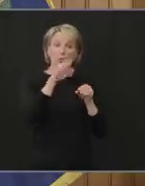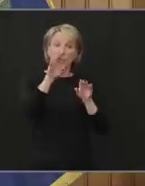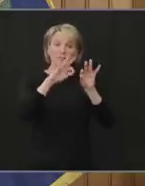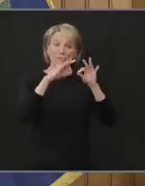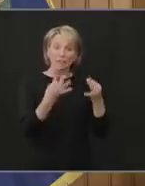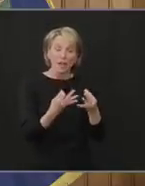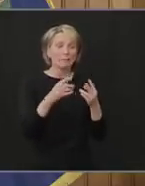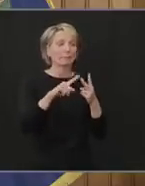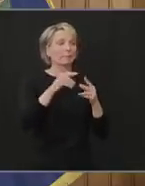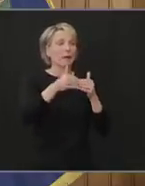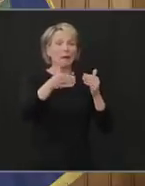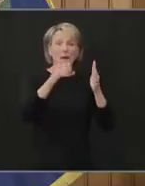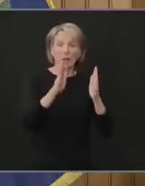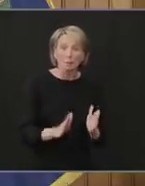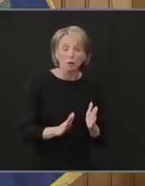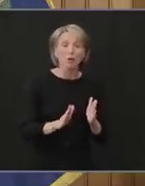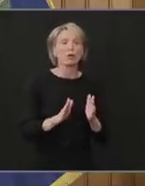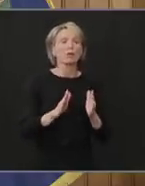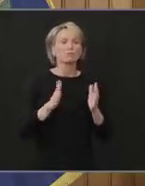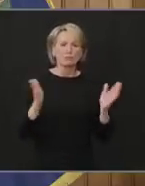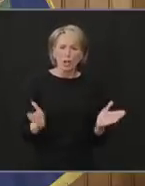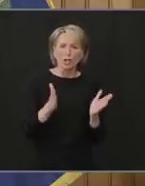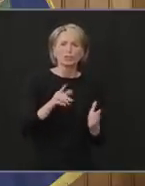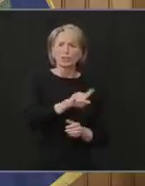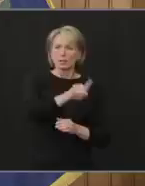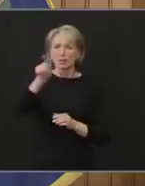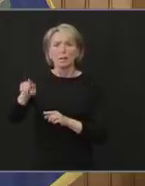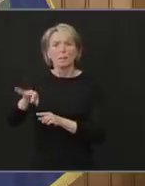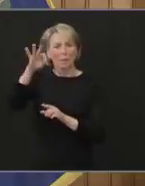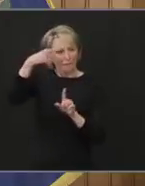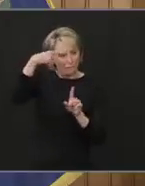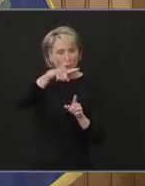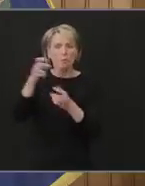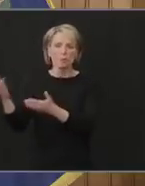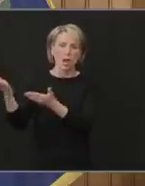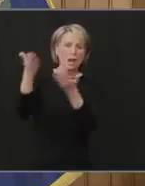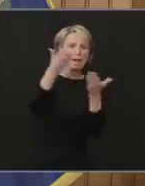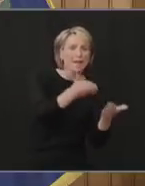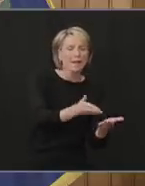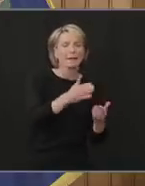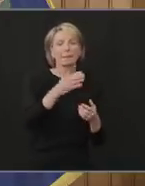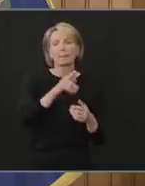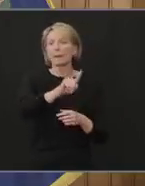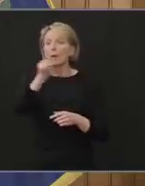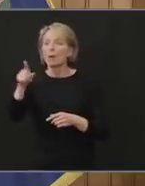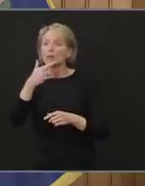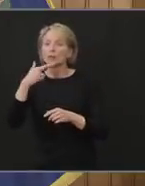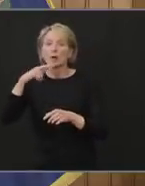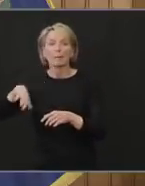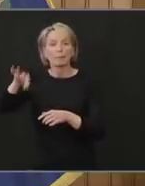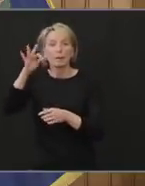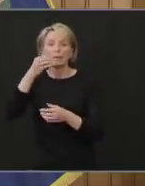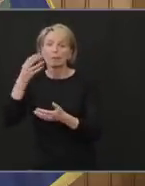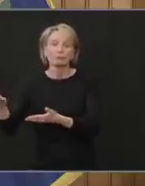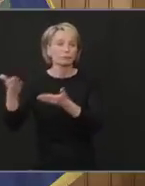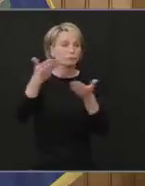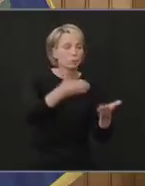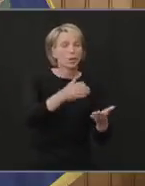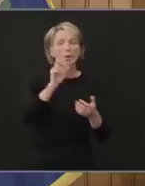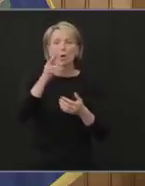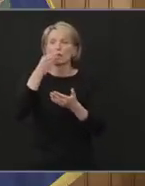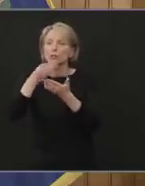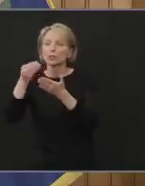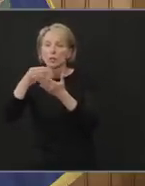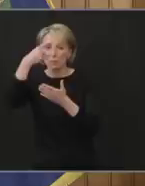them go use one of our pickup restaurants, deliver some food to you, but stay home. And if you don't have that trusted neighbor or